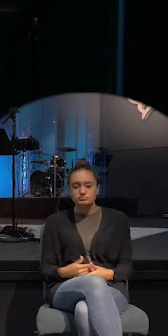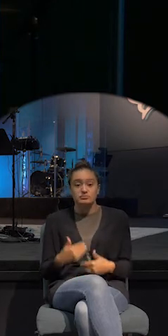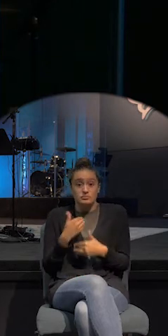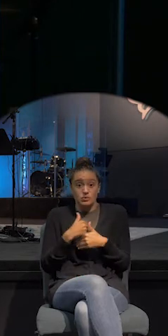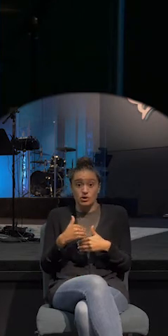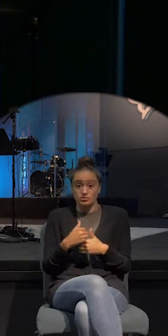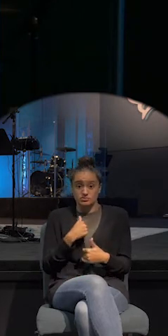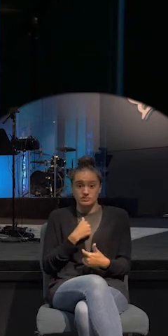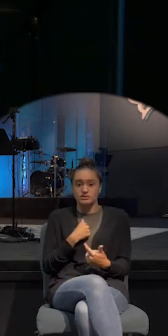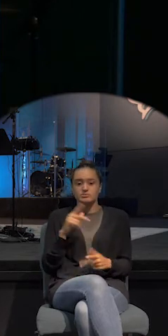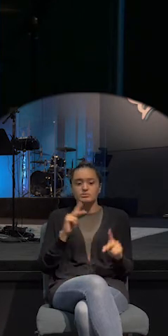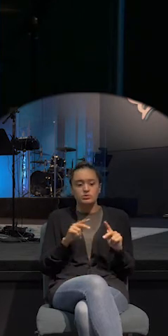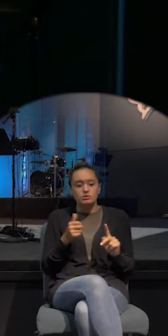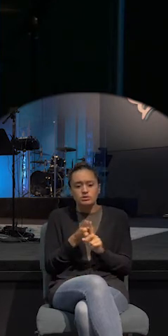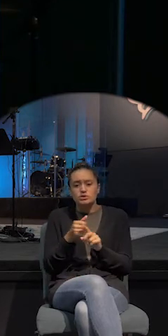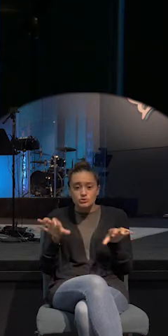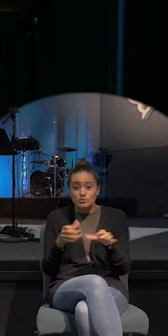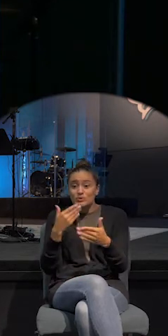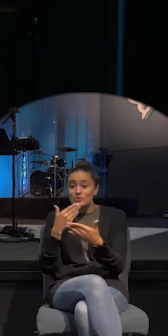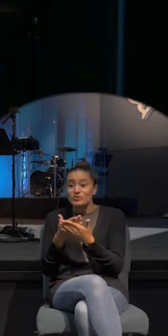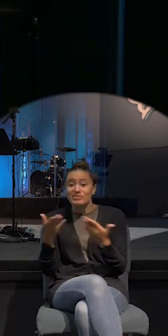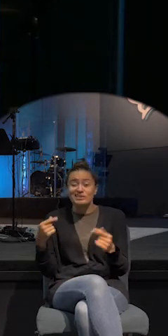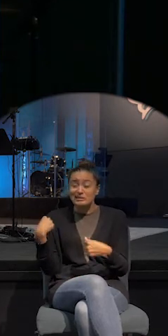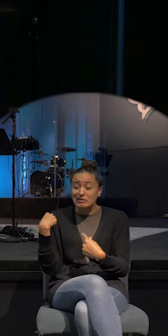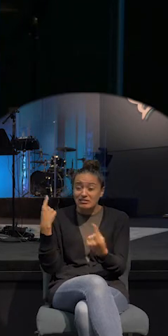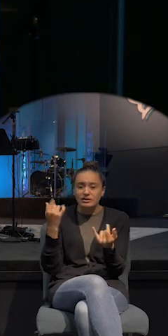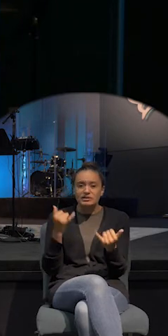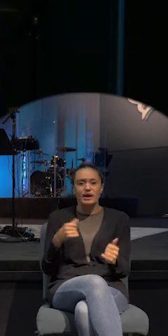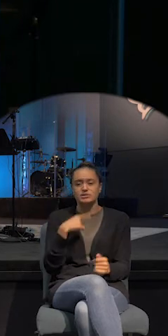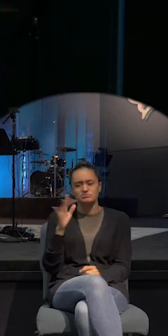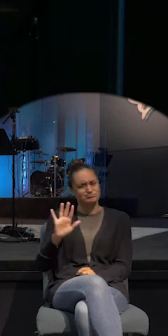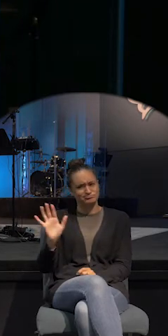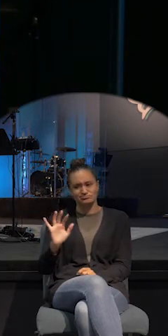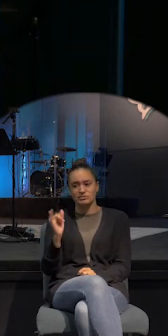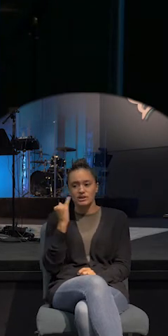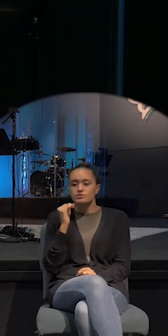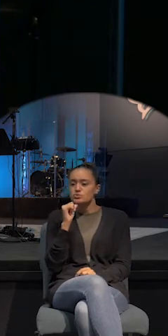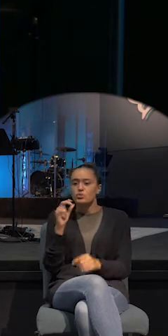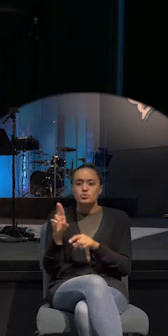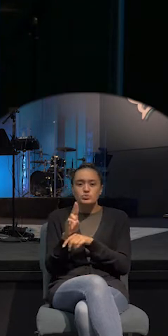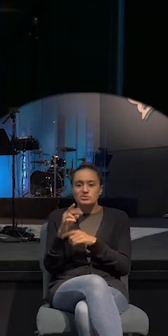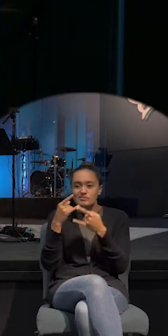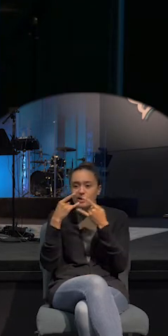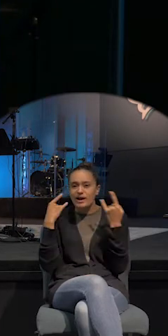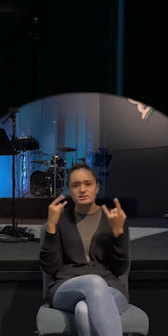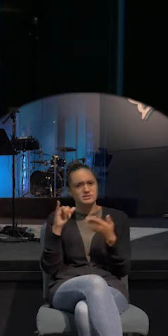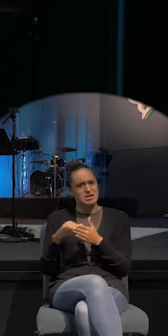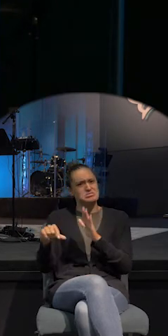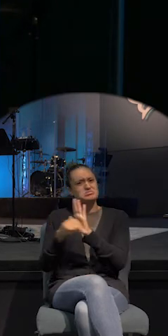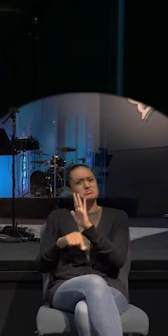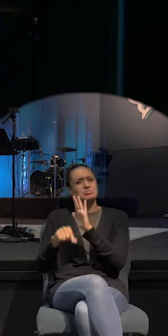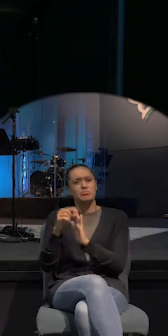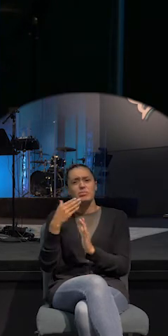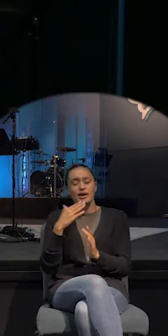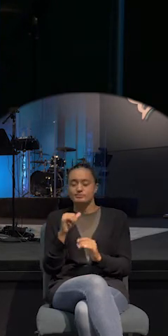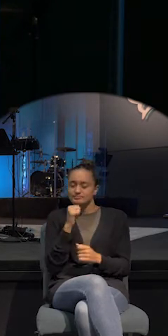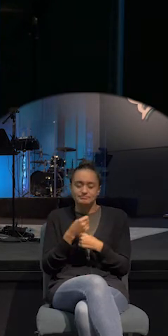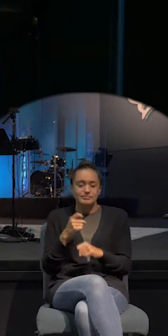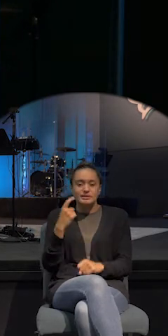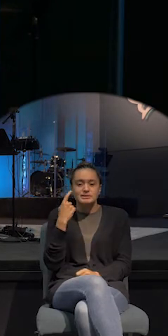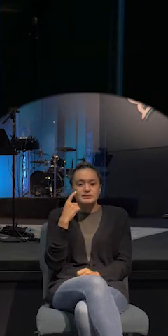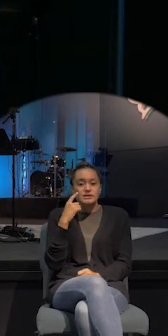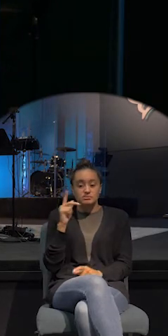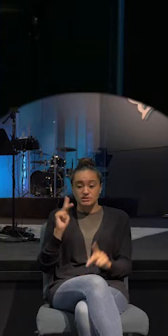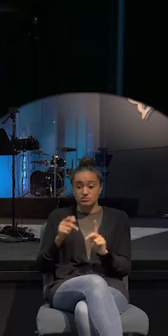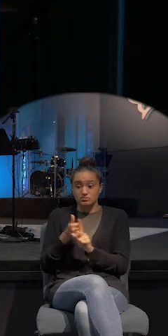me that people who are doing good are now being told that what they're doing, if they don't put on a mask, is bad. It makes no sense. These are people who are